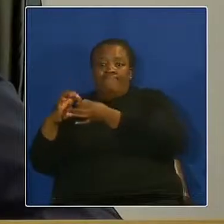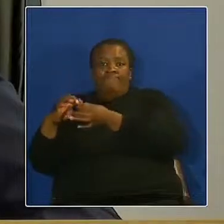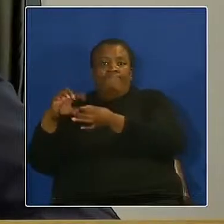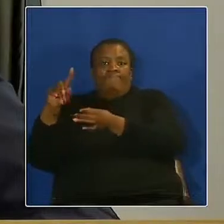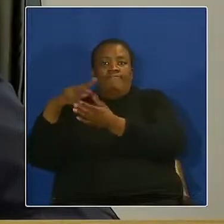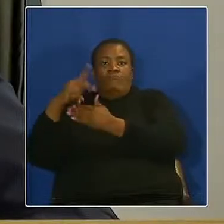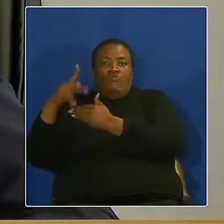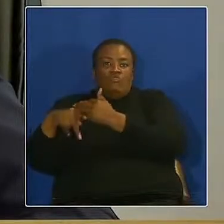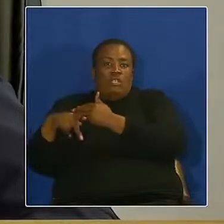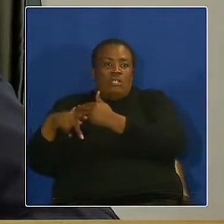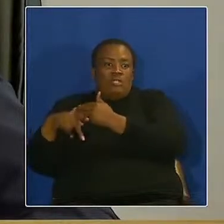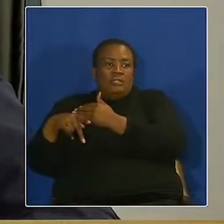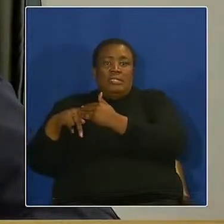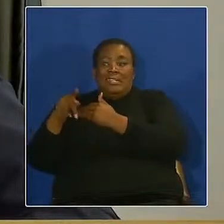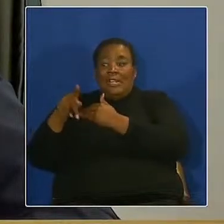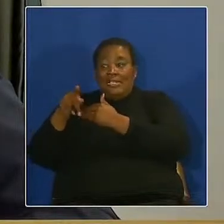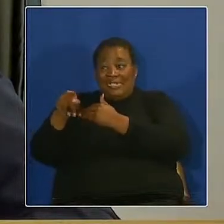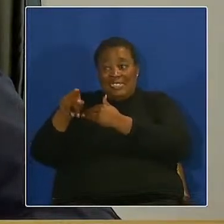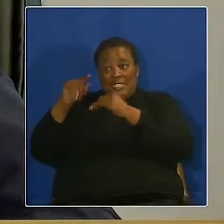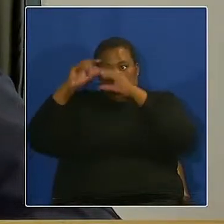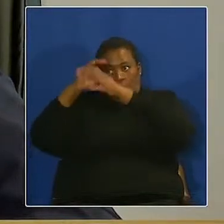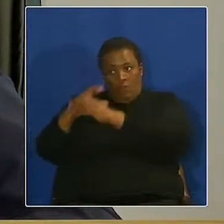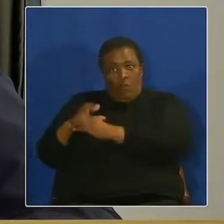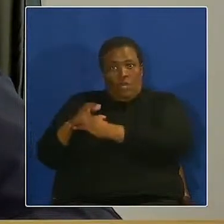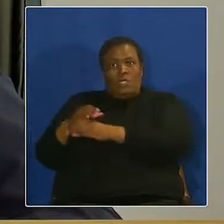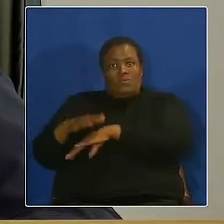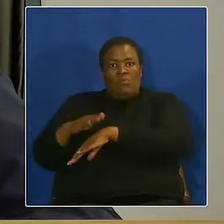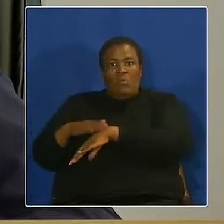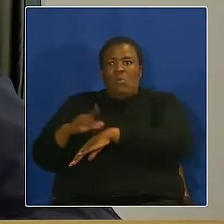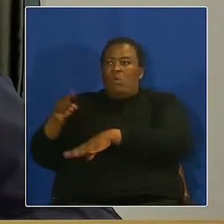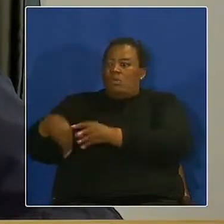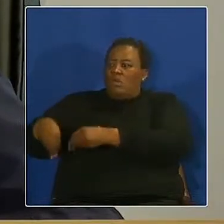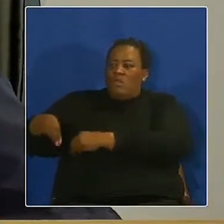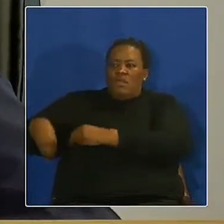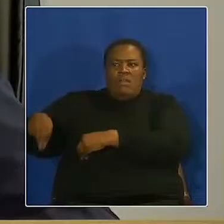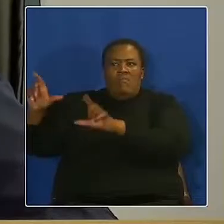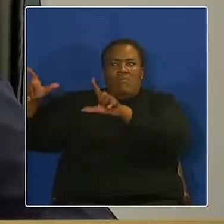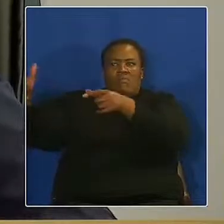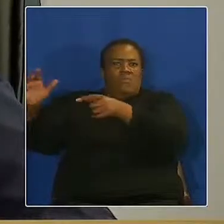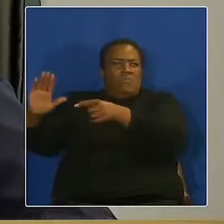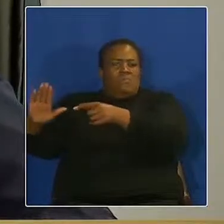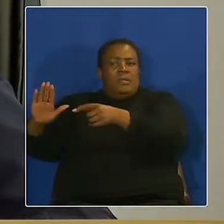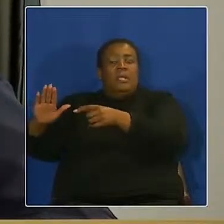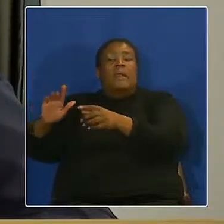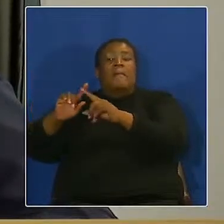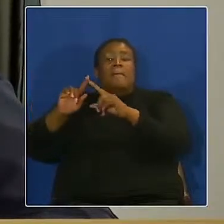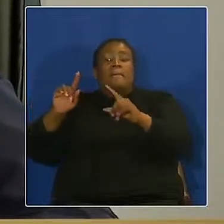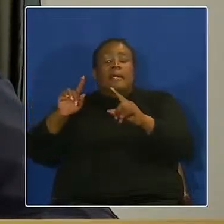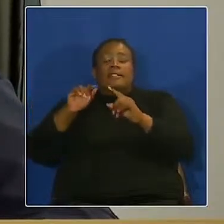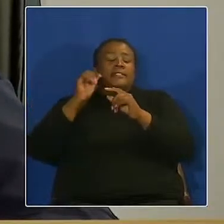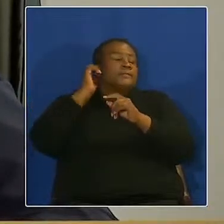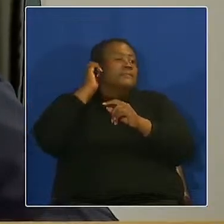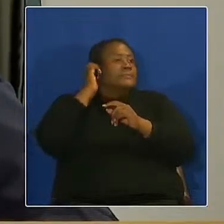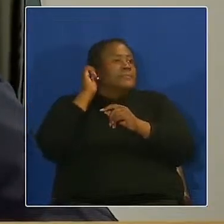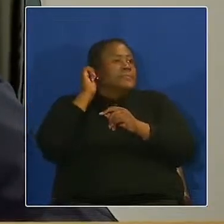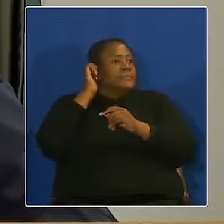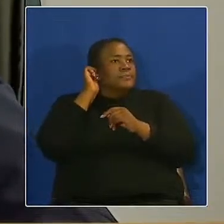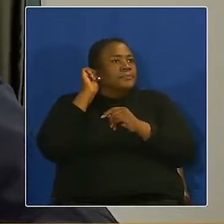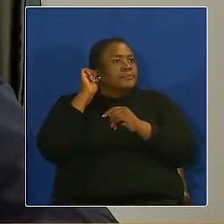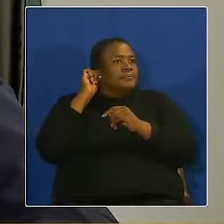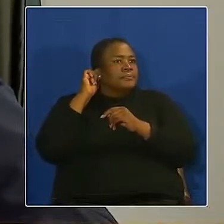project that was dealing with the cartel. So, but the clear campaign